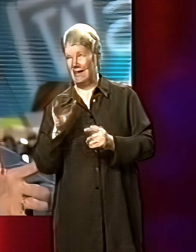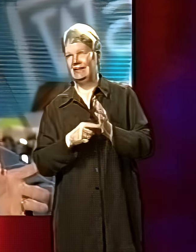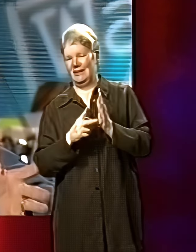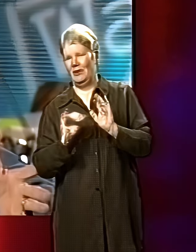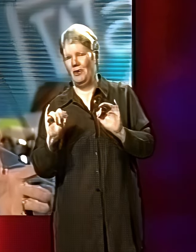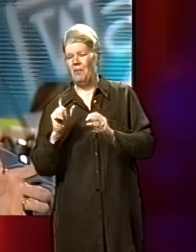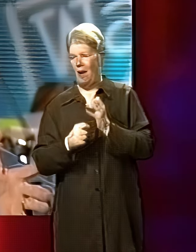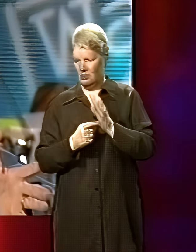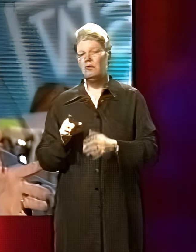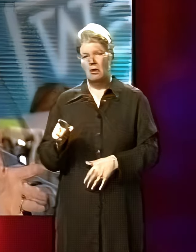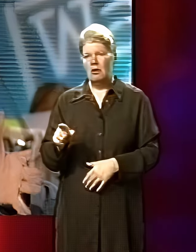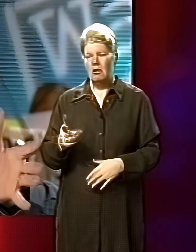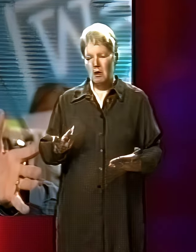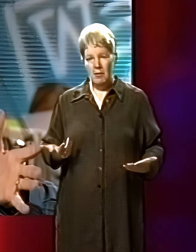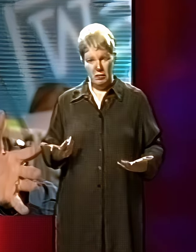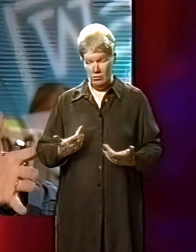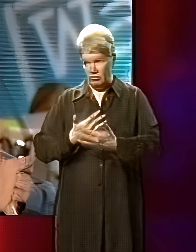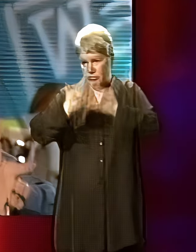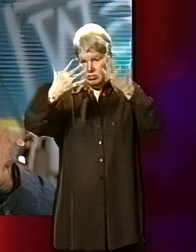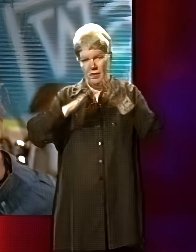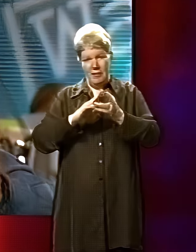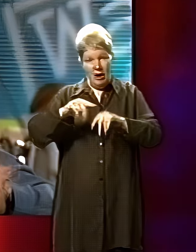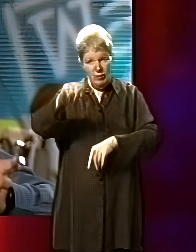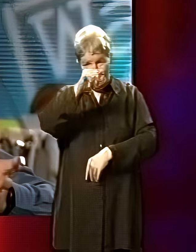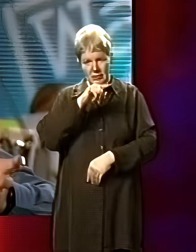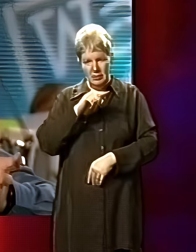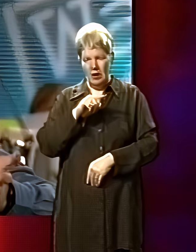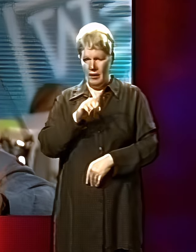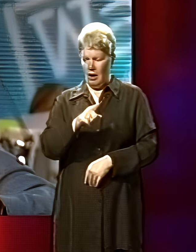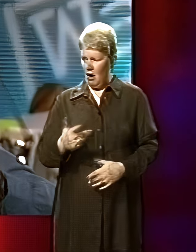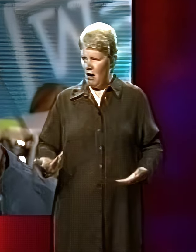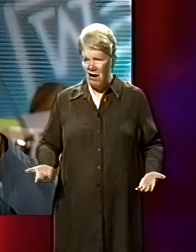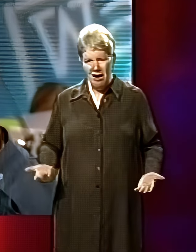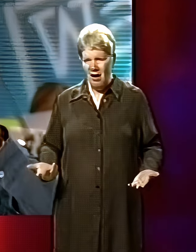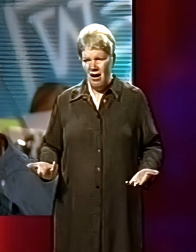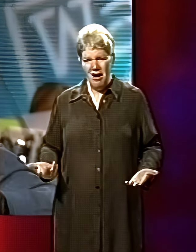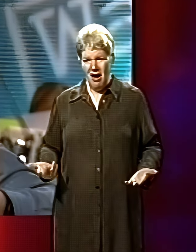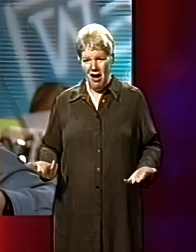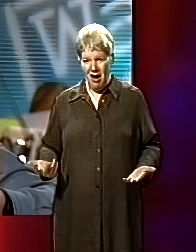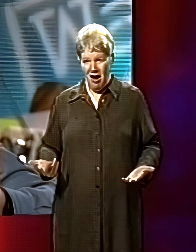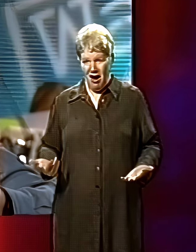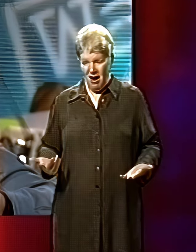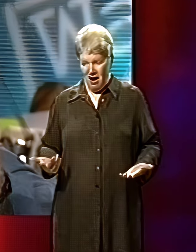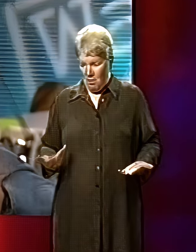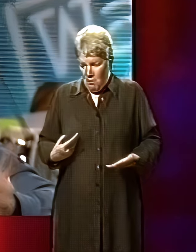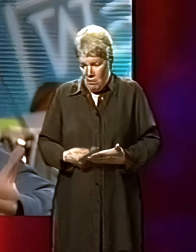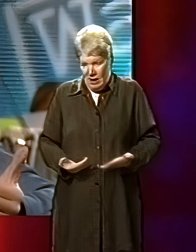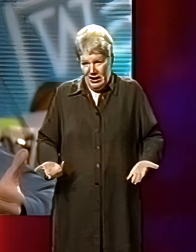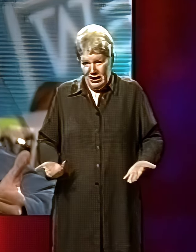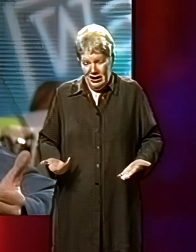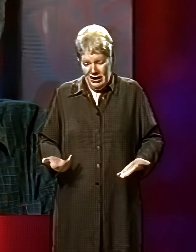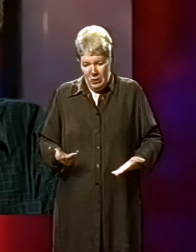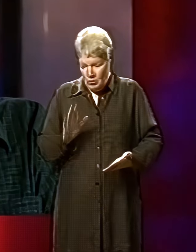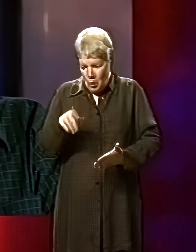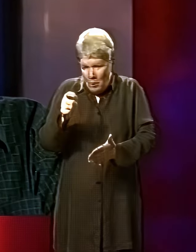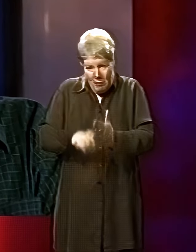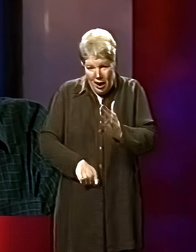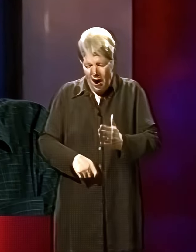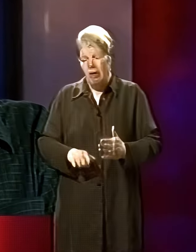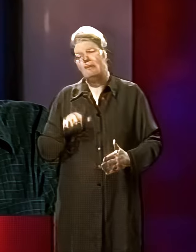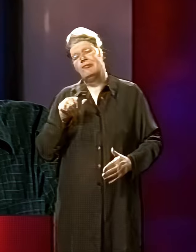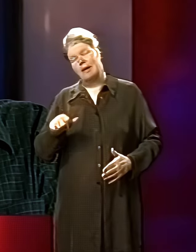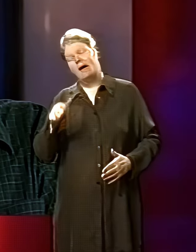generation, just finally, a whole generation, Dave, of parents out there, and you can hear them saying, look, if you ain't got the money, don't buy the stuff.